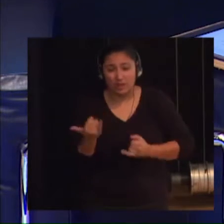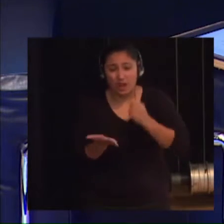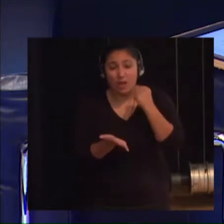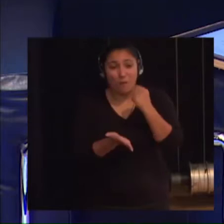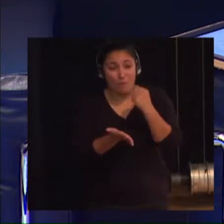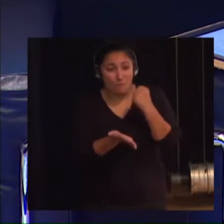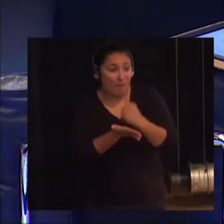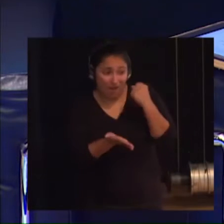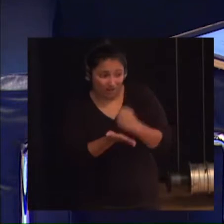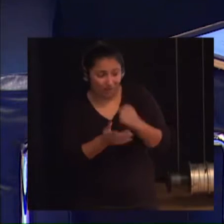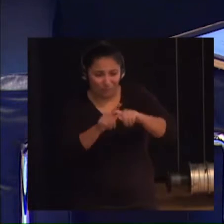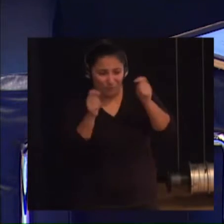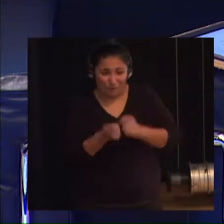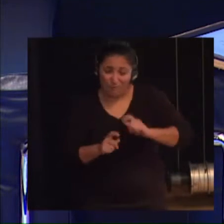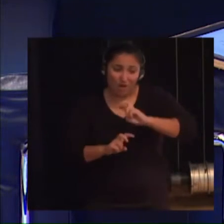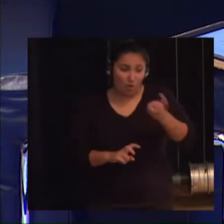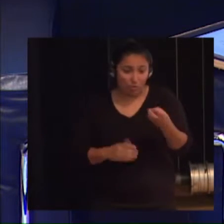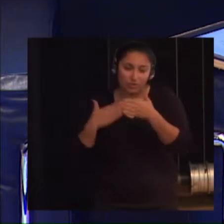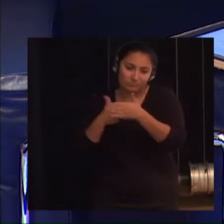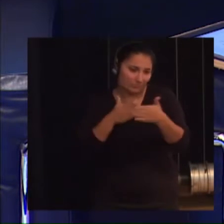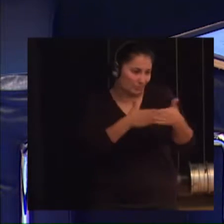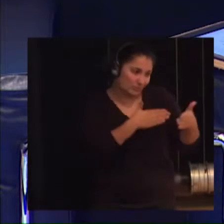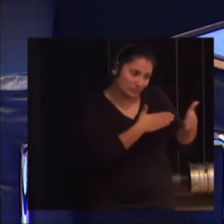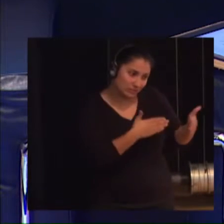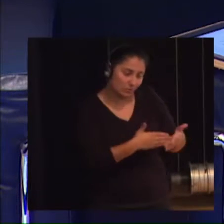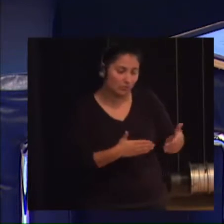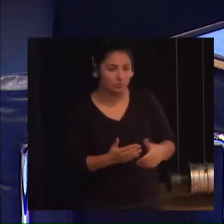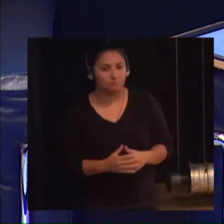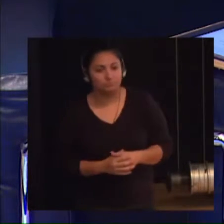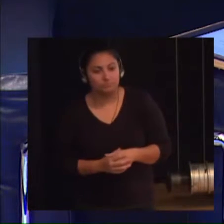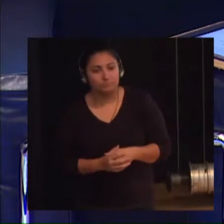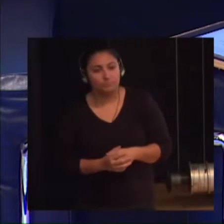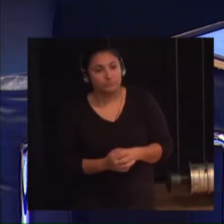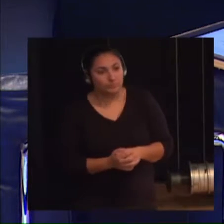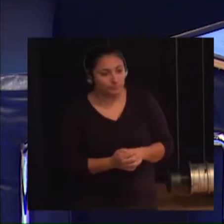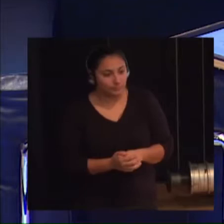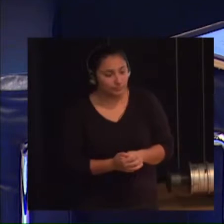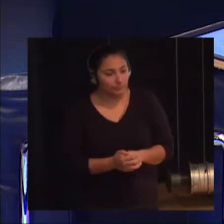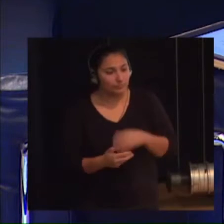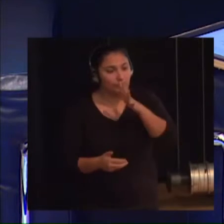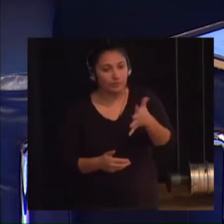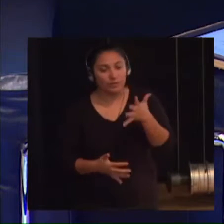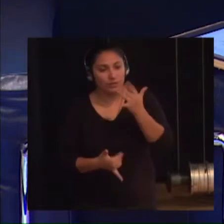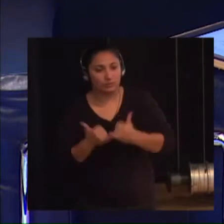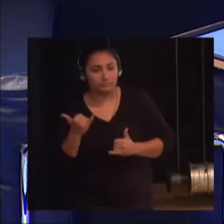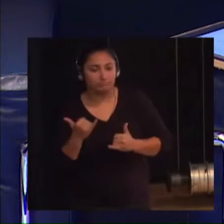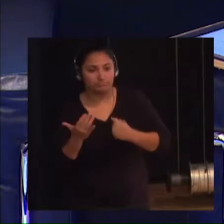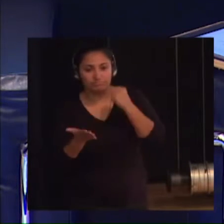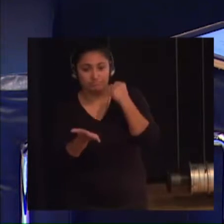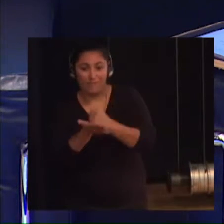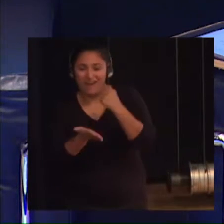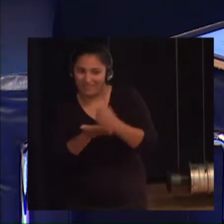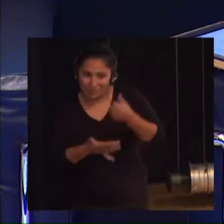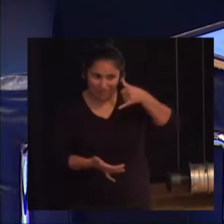because of the all of the complexities of what the brand capital mean, the risk, the reputation, the associations,